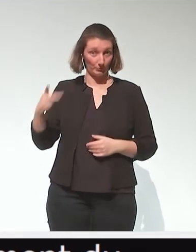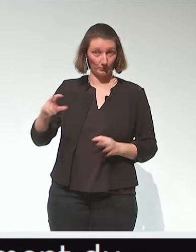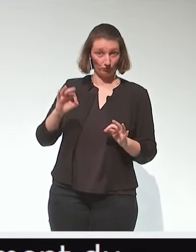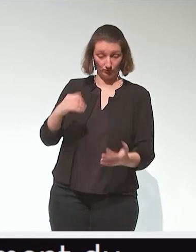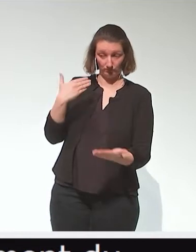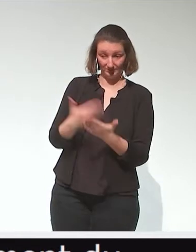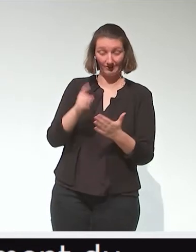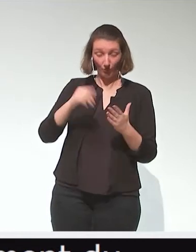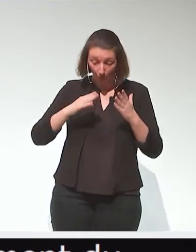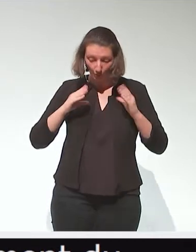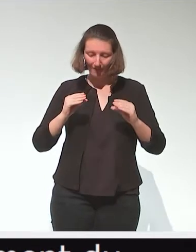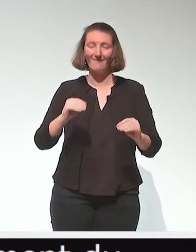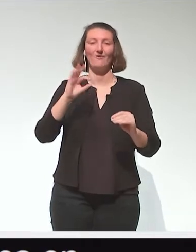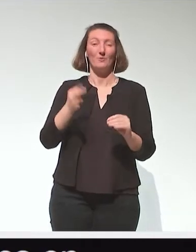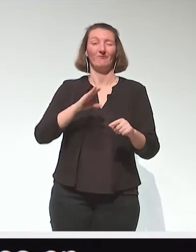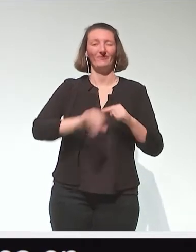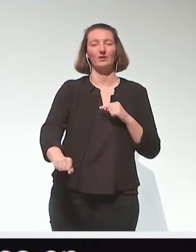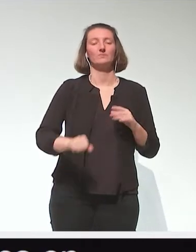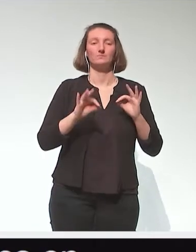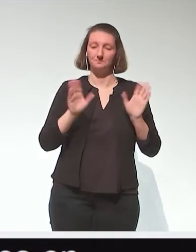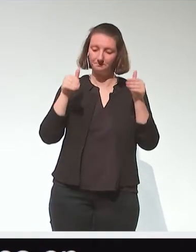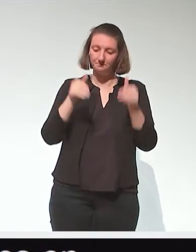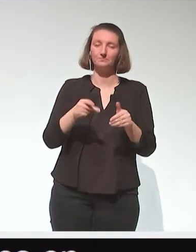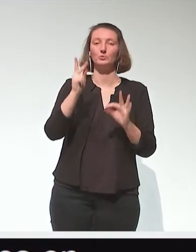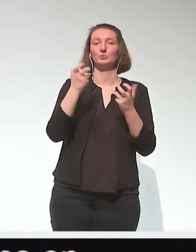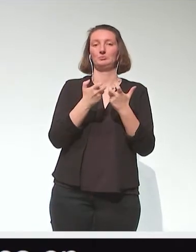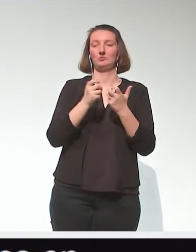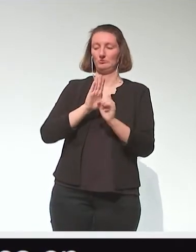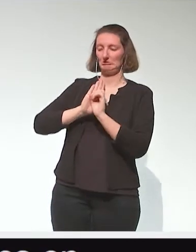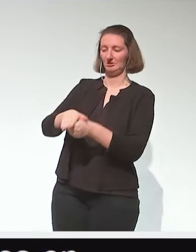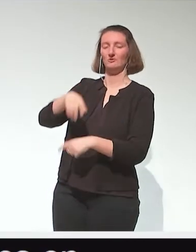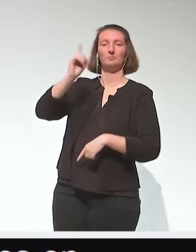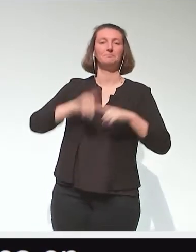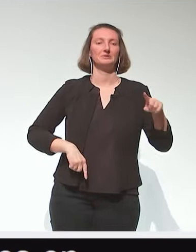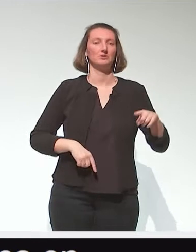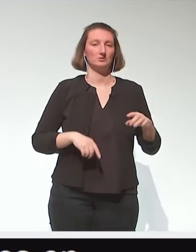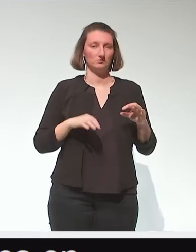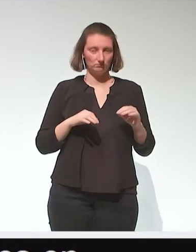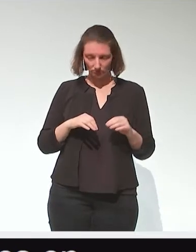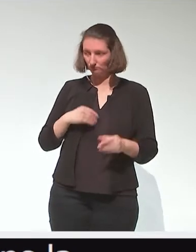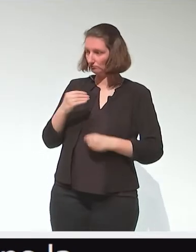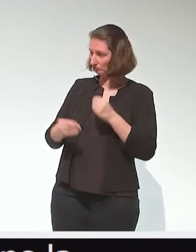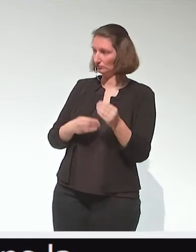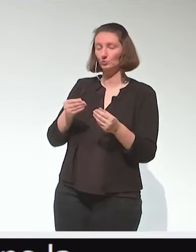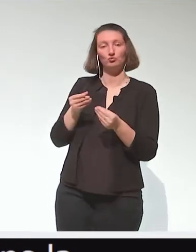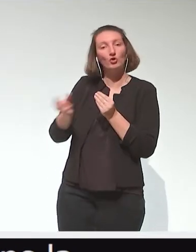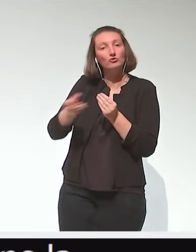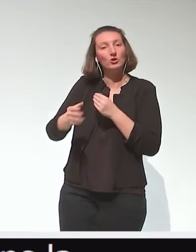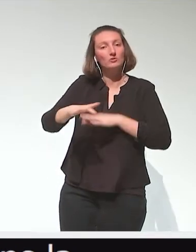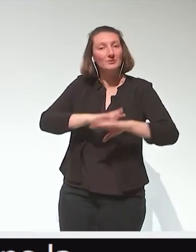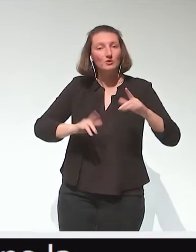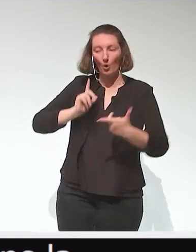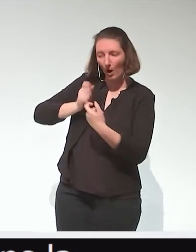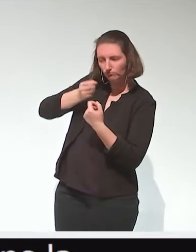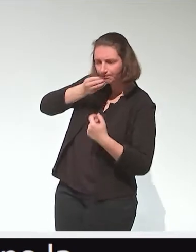disabled need to be effective in practice, and in particular, an interdiction to any discriminatory practice, the obligation